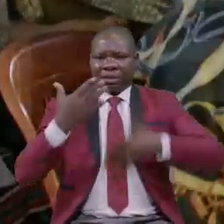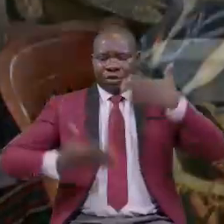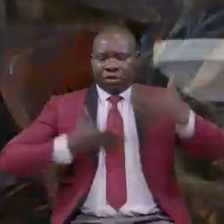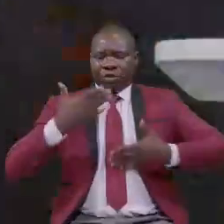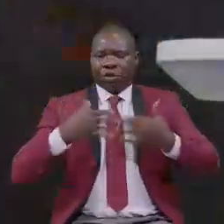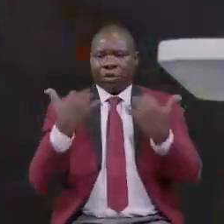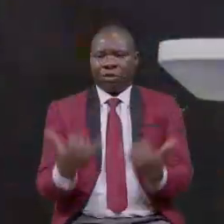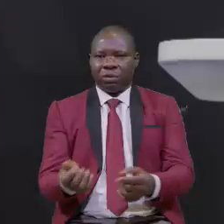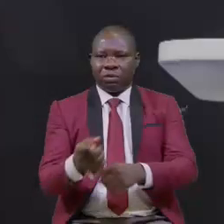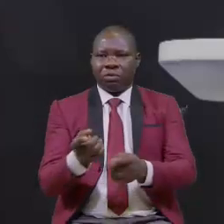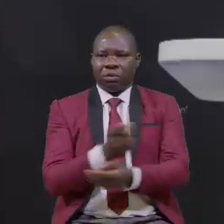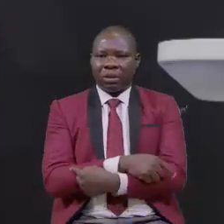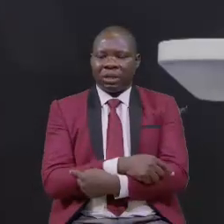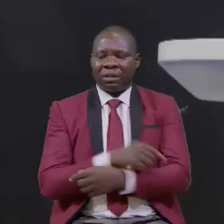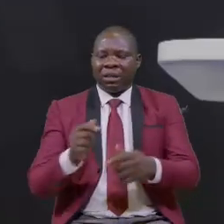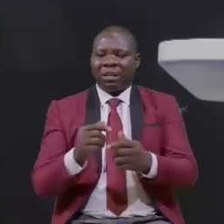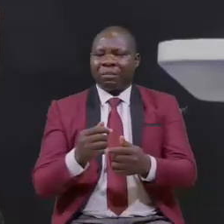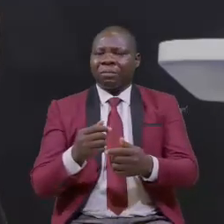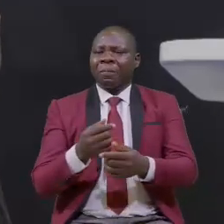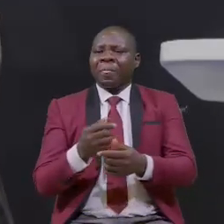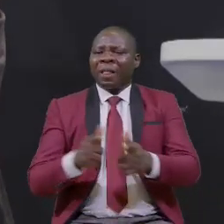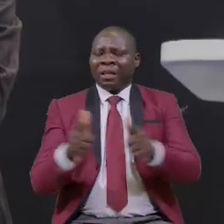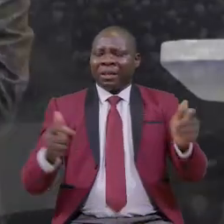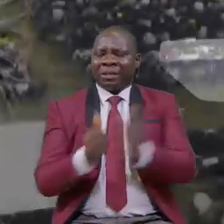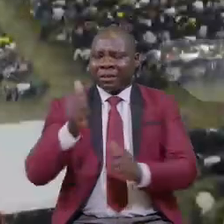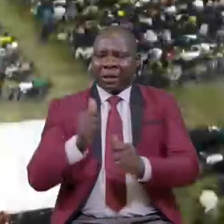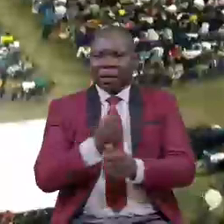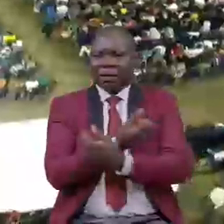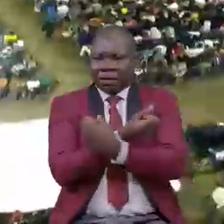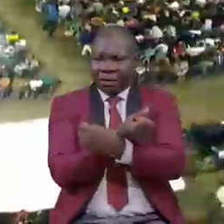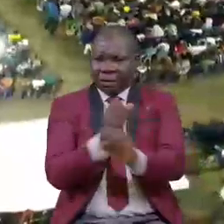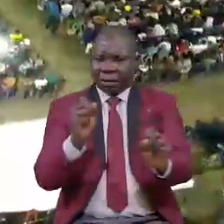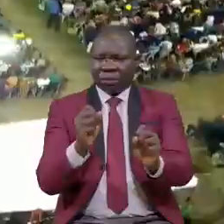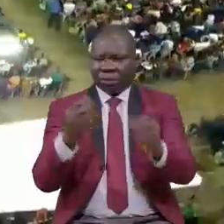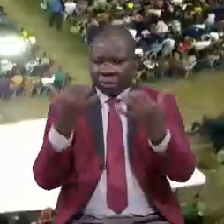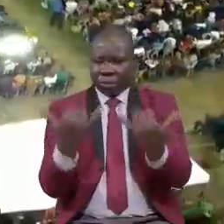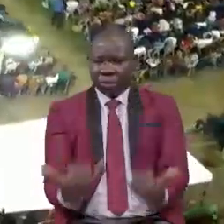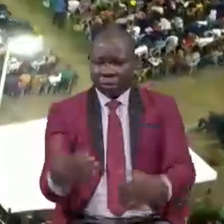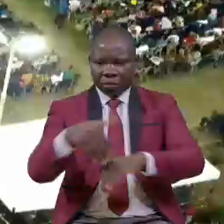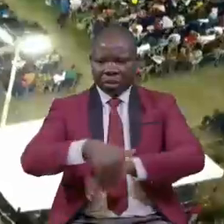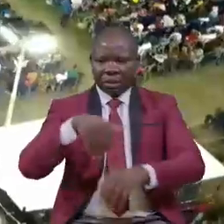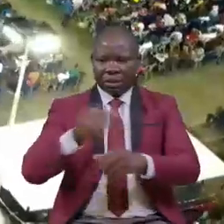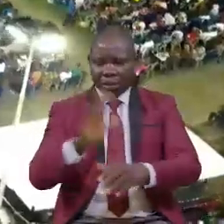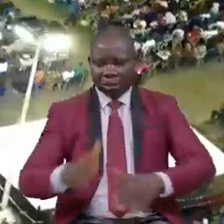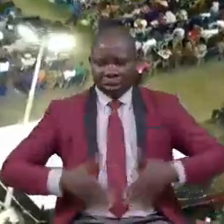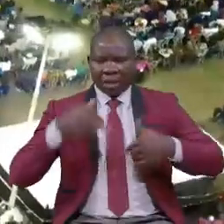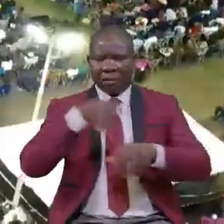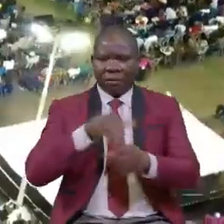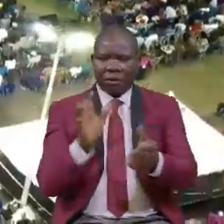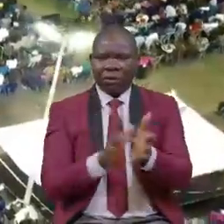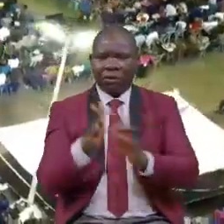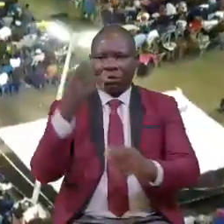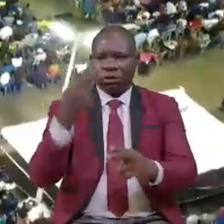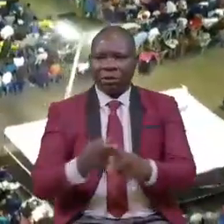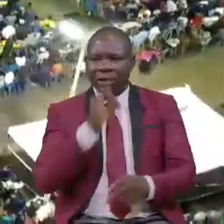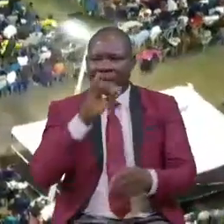greater redemption tonight in your life, in Jesus' name. Isn't that wonderful? We have